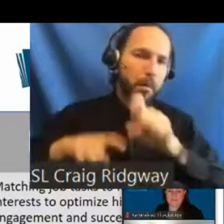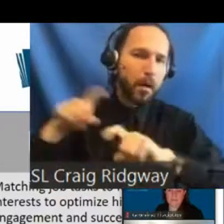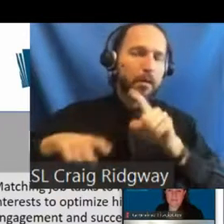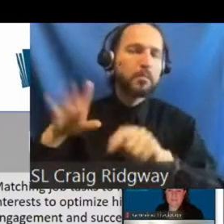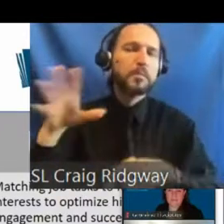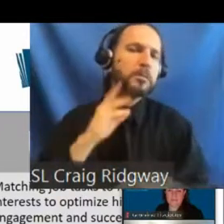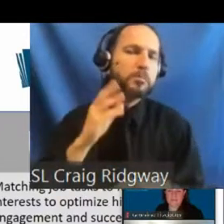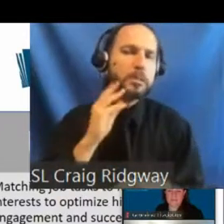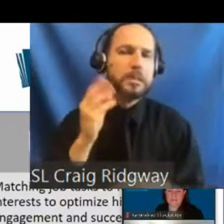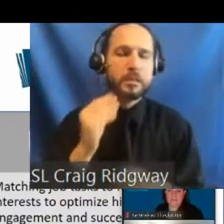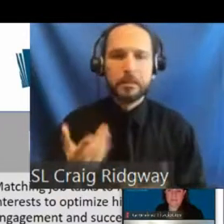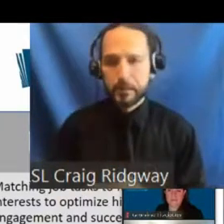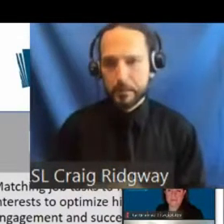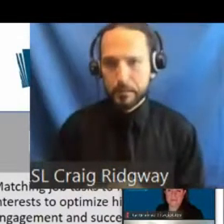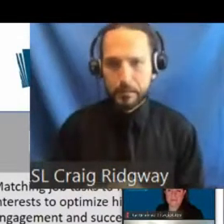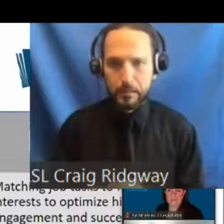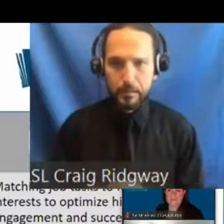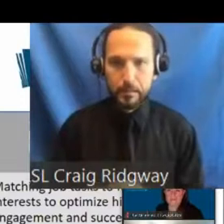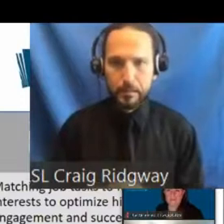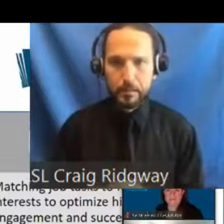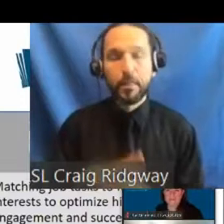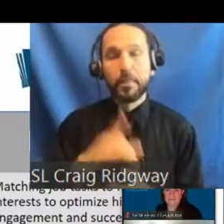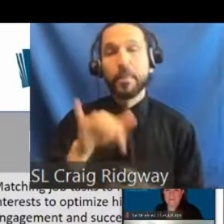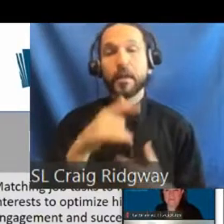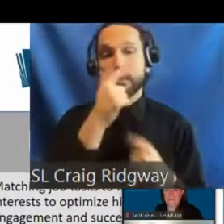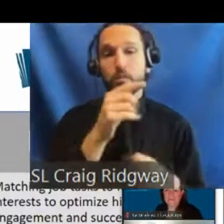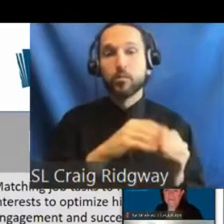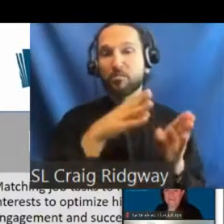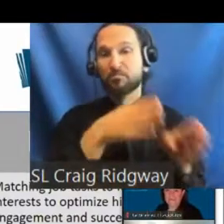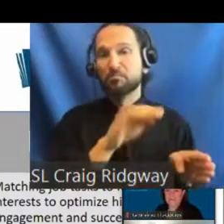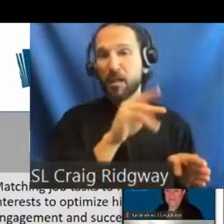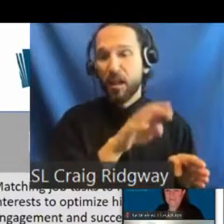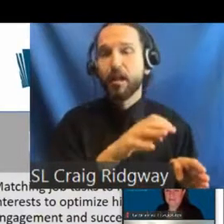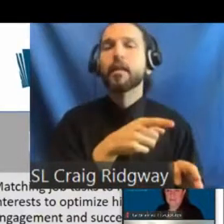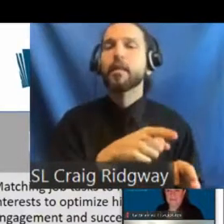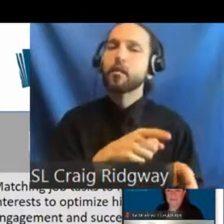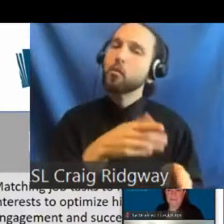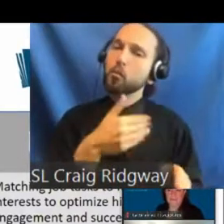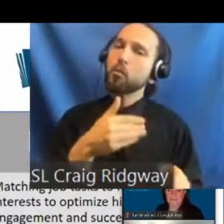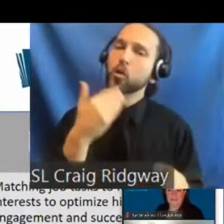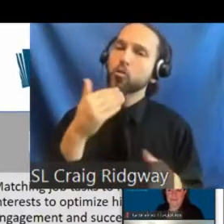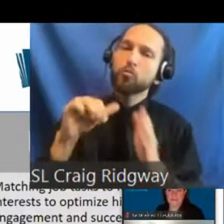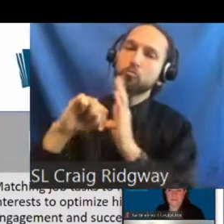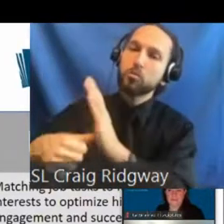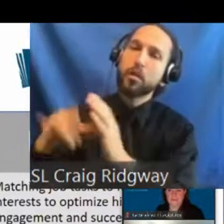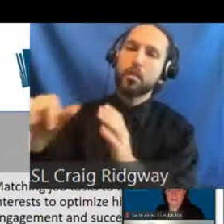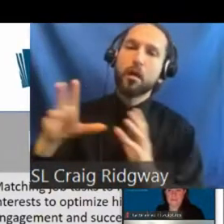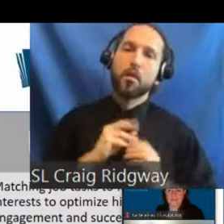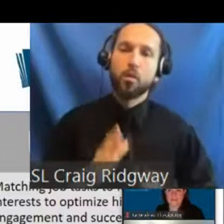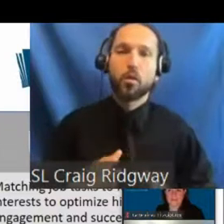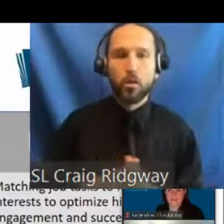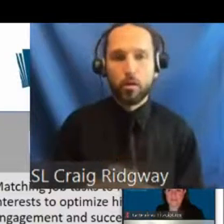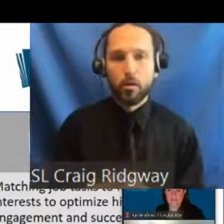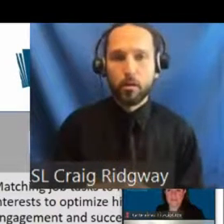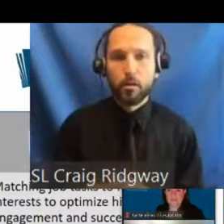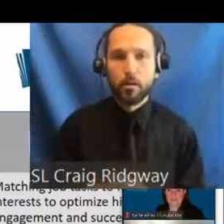there. This experience was more interesting to Mike, and he made a good impression with the owner. This